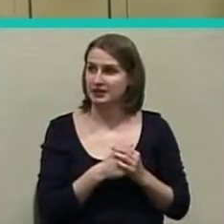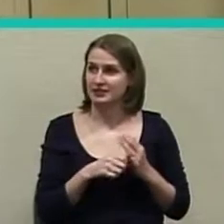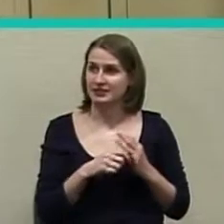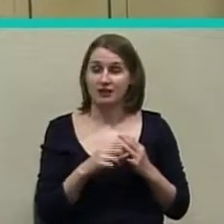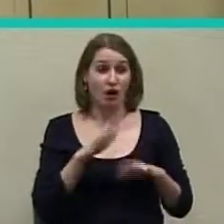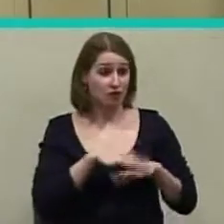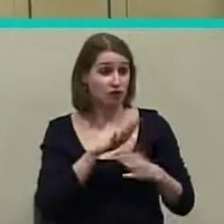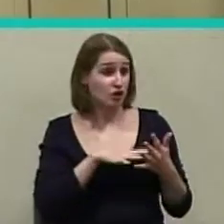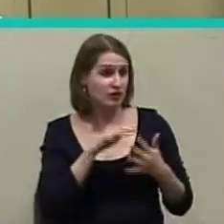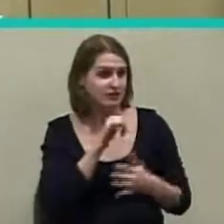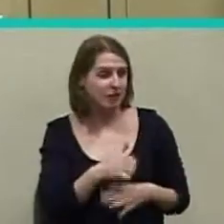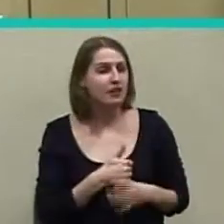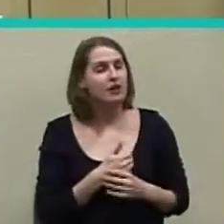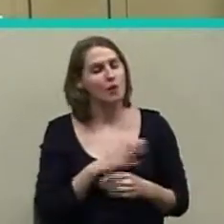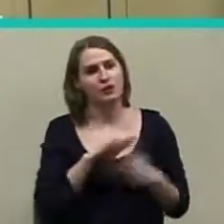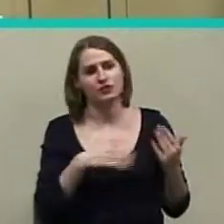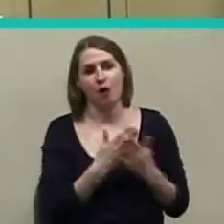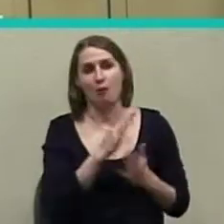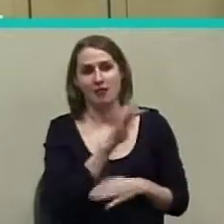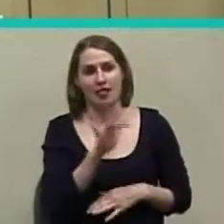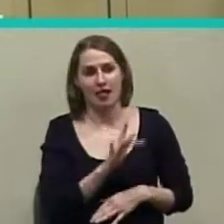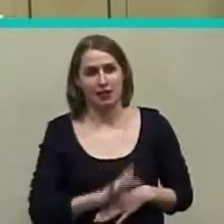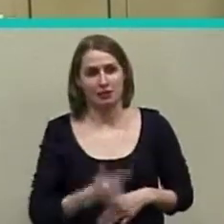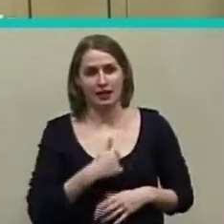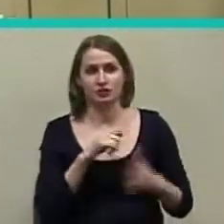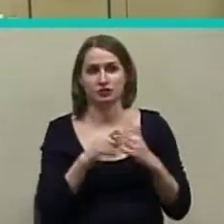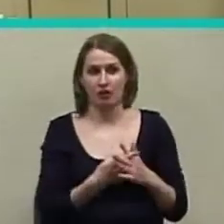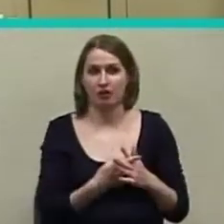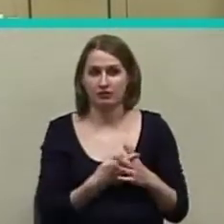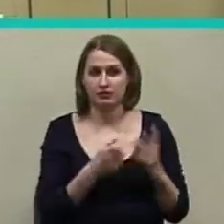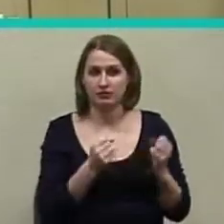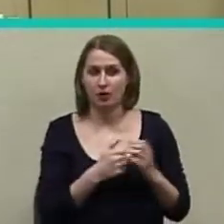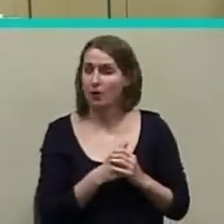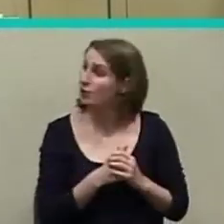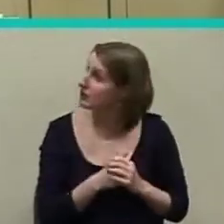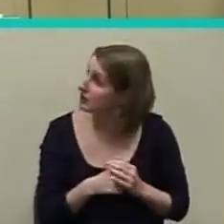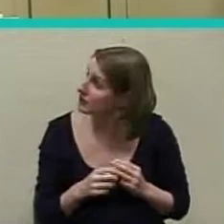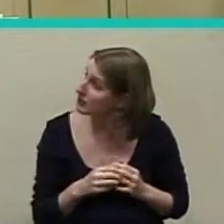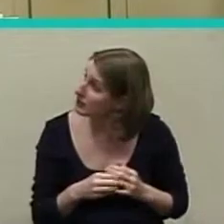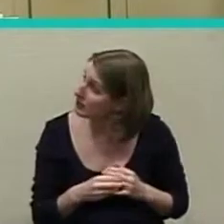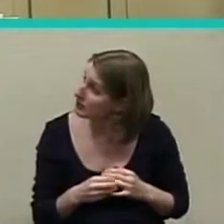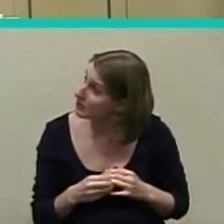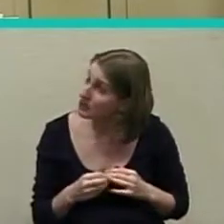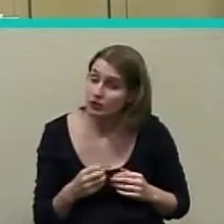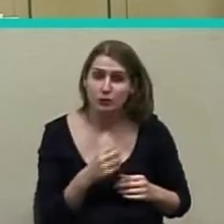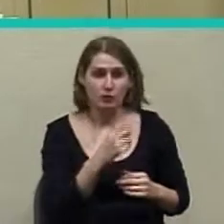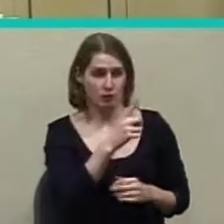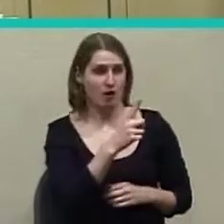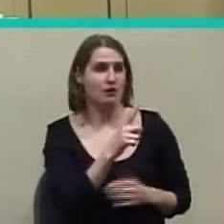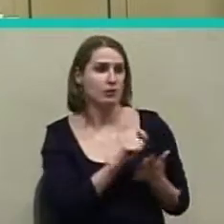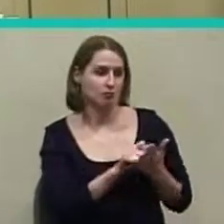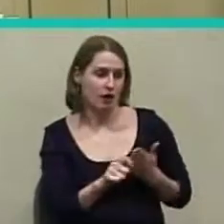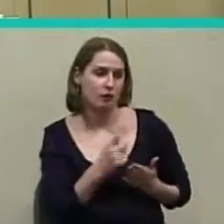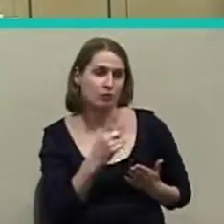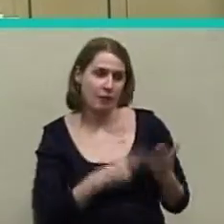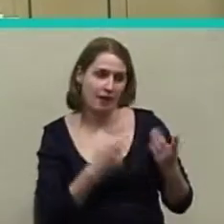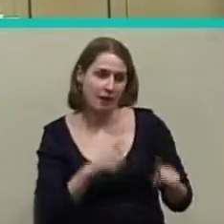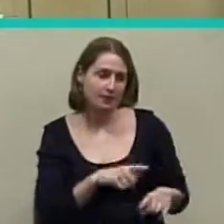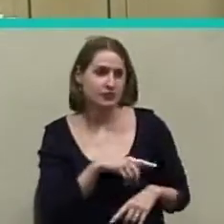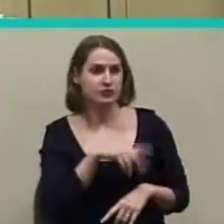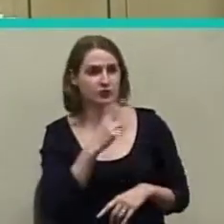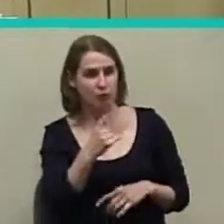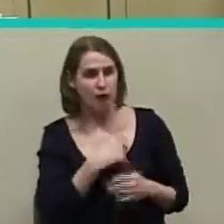what I do is these are actually all blank when I start off. So 1, I just write what it is. 2, I'll write what it is. 3, I write what it is. So it's